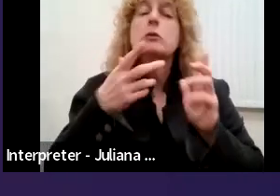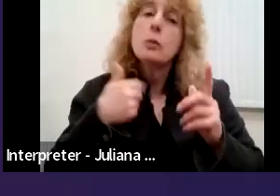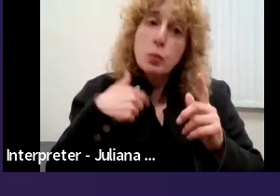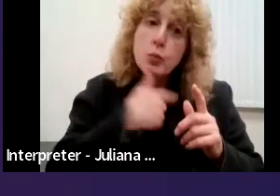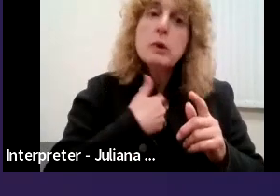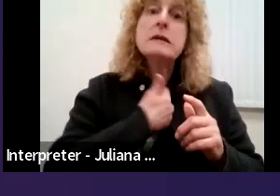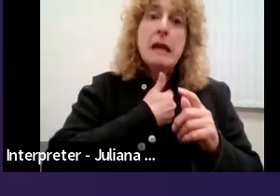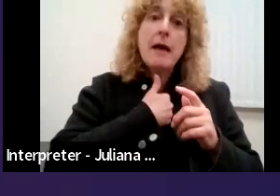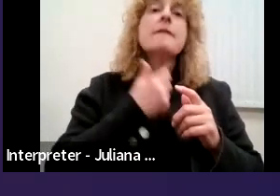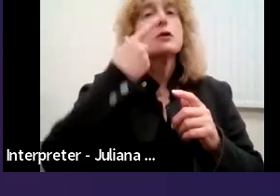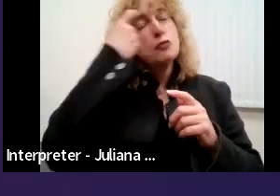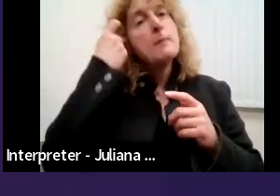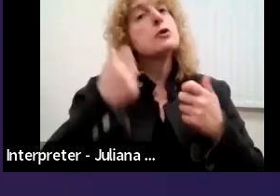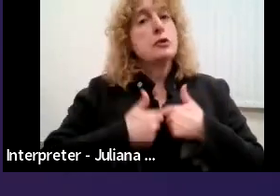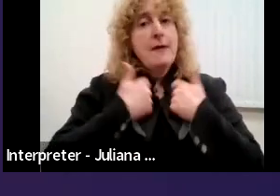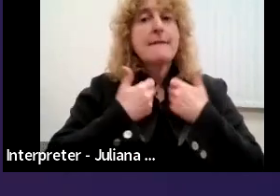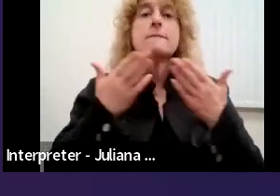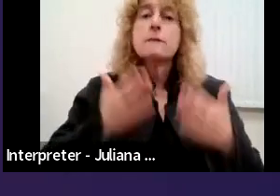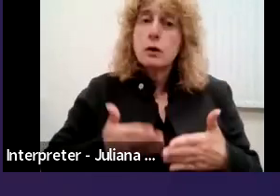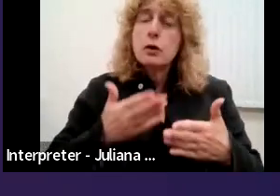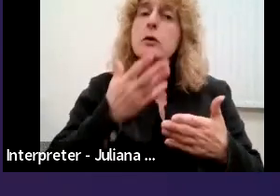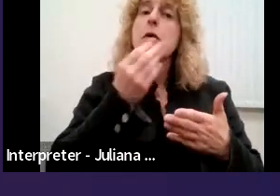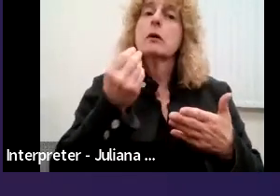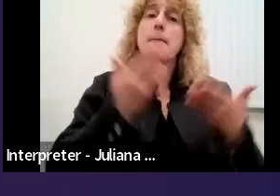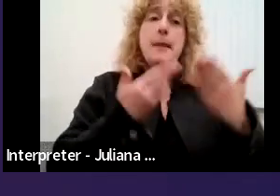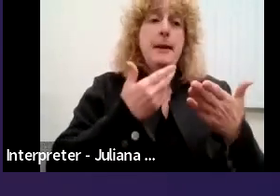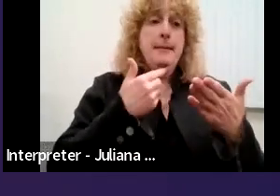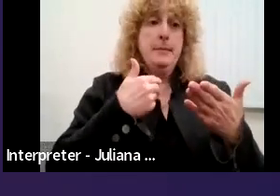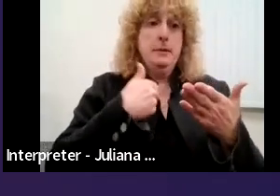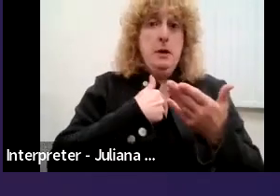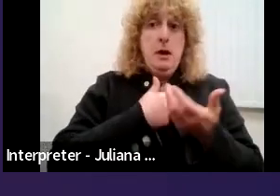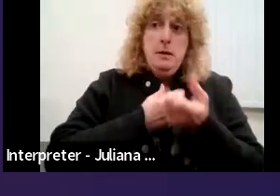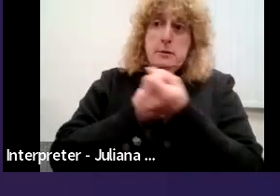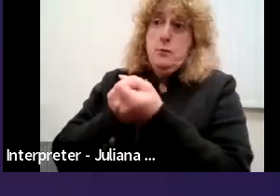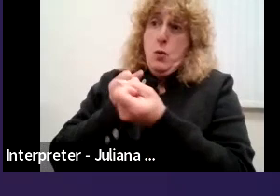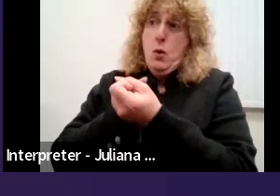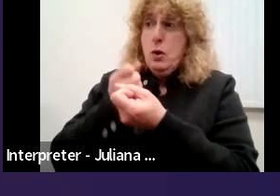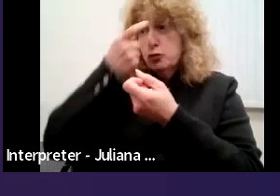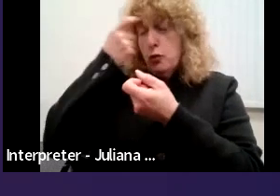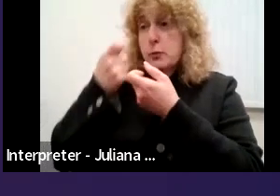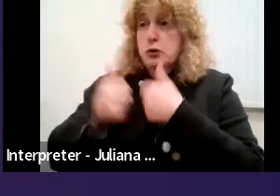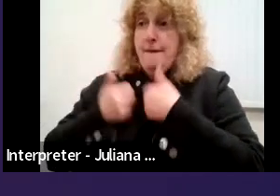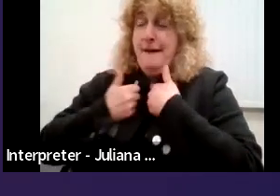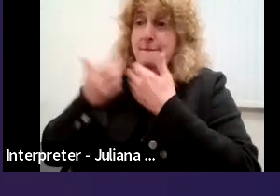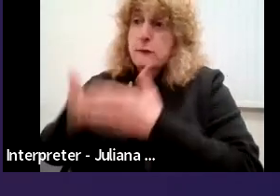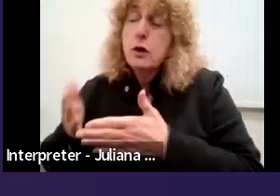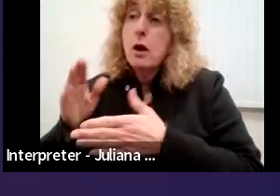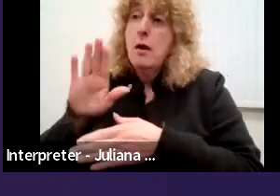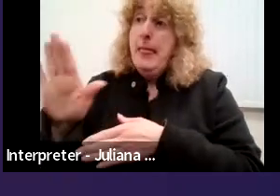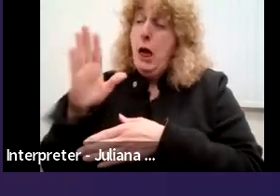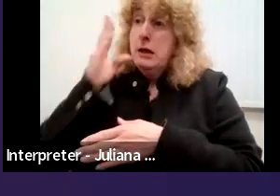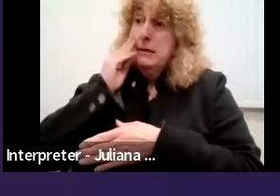survivors ourselves. You may be a trauma survivor supporting a trauma survivor, so others' experiences impact us and may bring up our